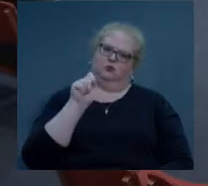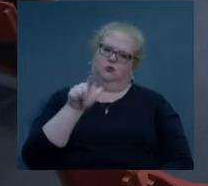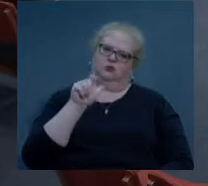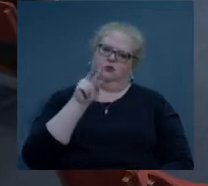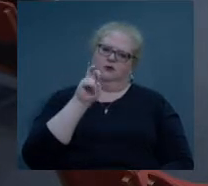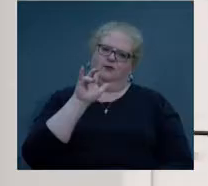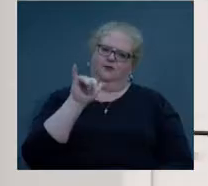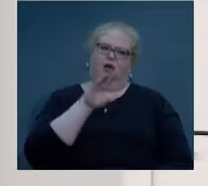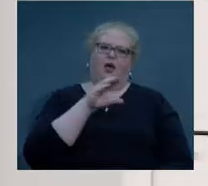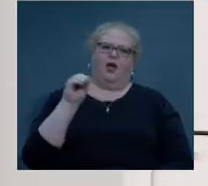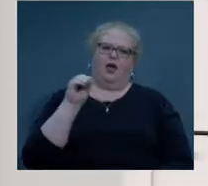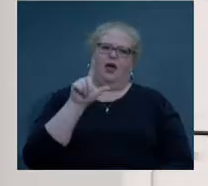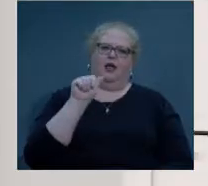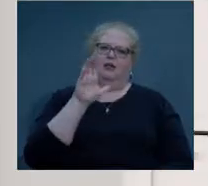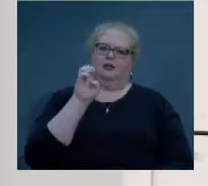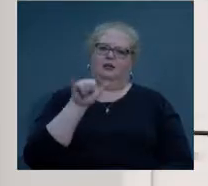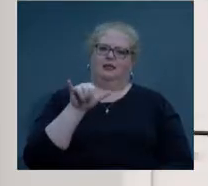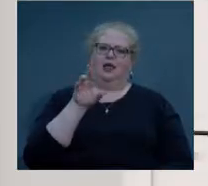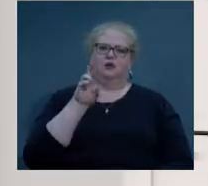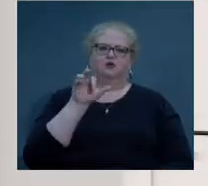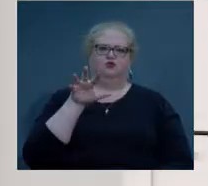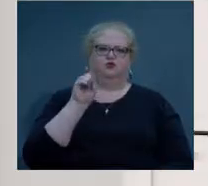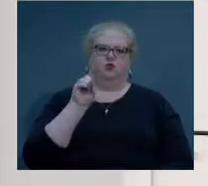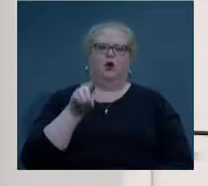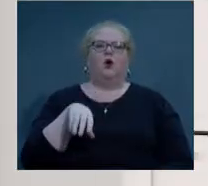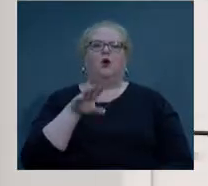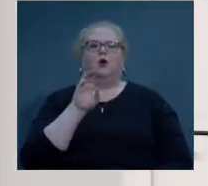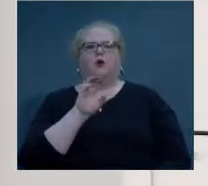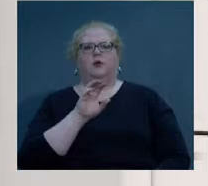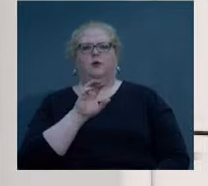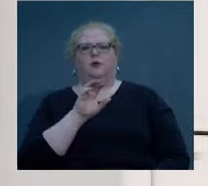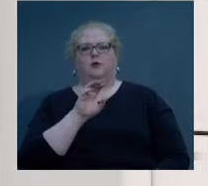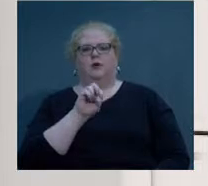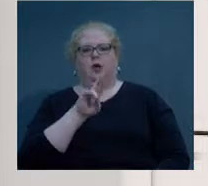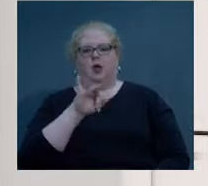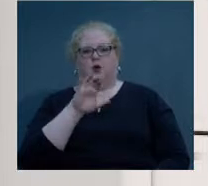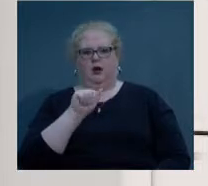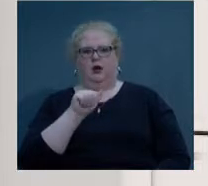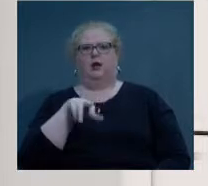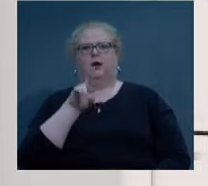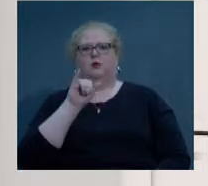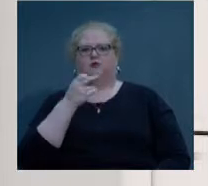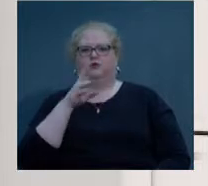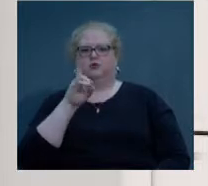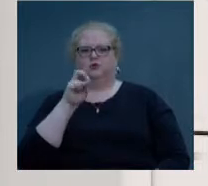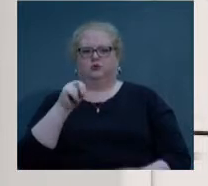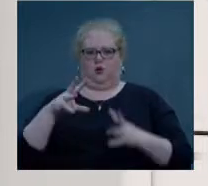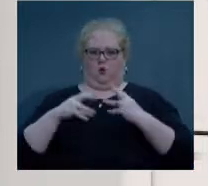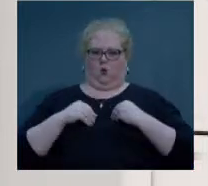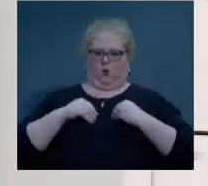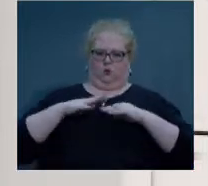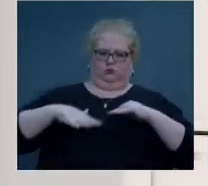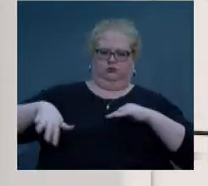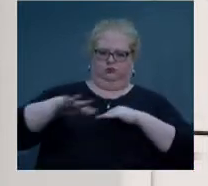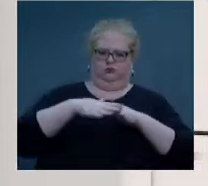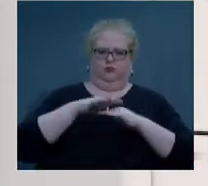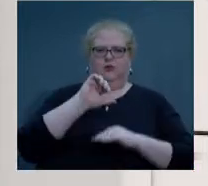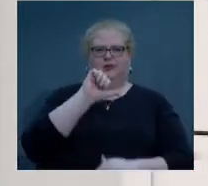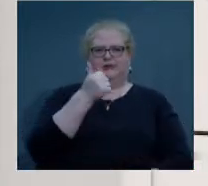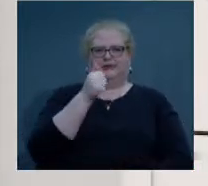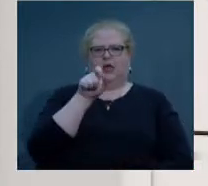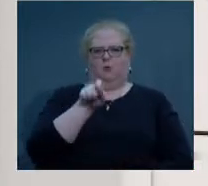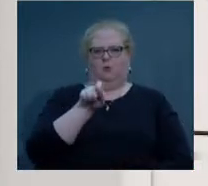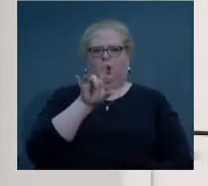generally. Ms. Erica Richardson is the owner of the property. The entire parcel is approximately